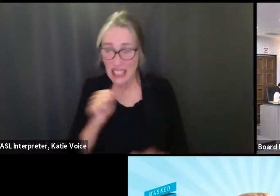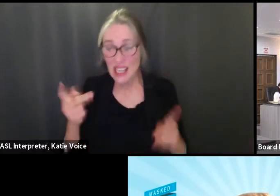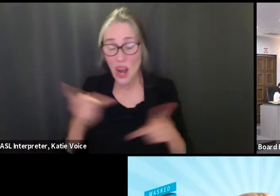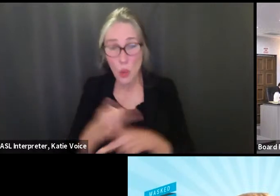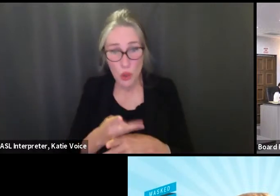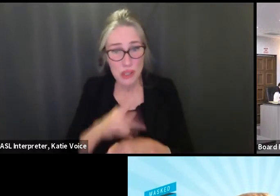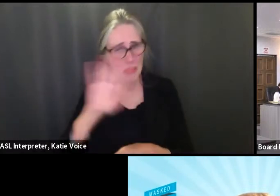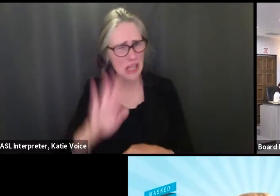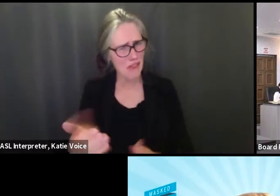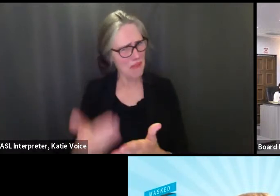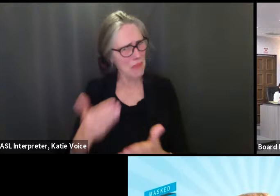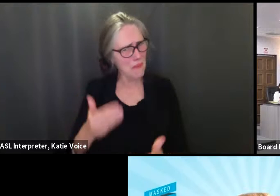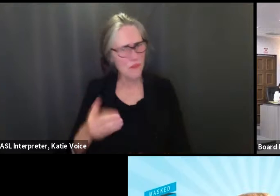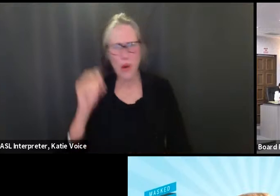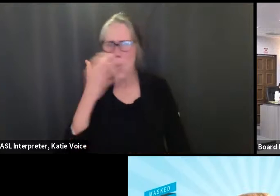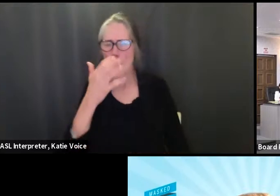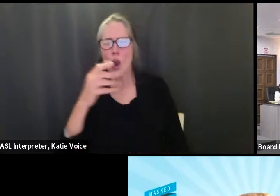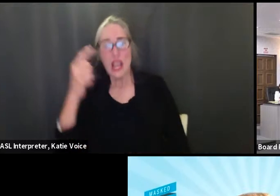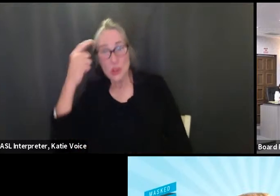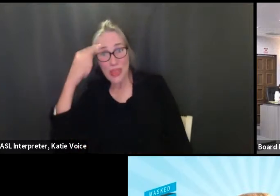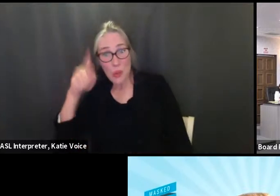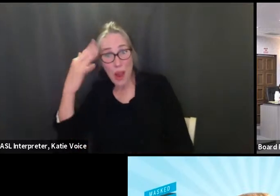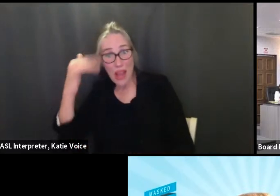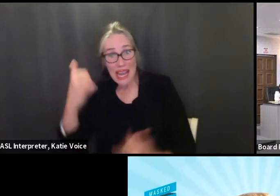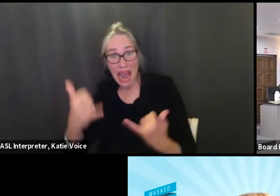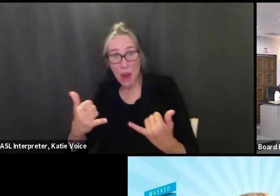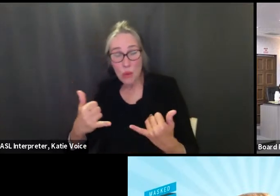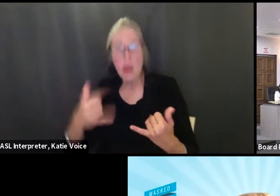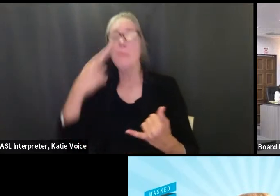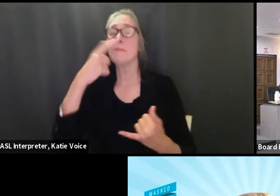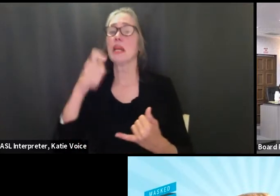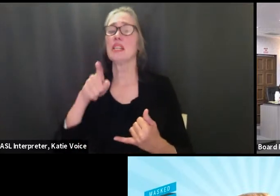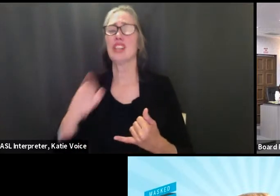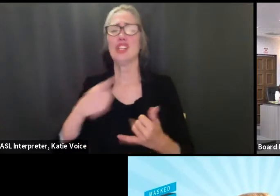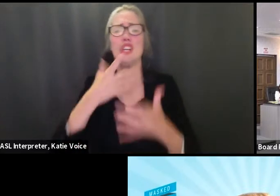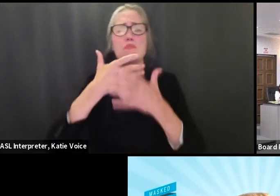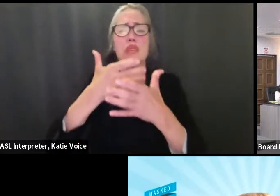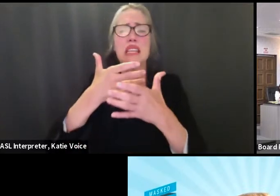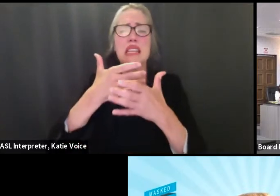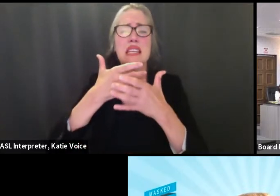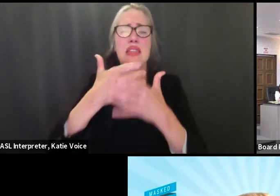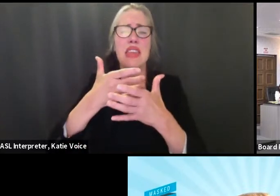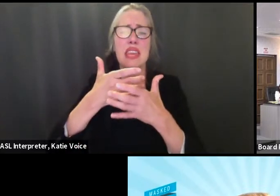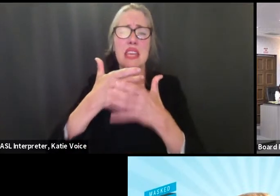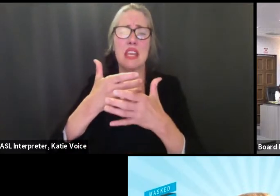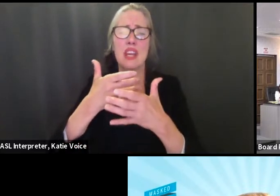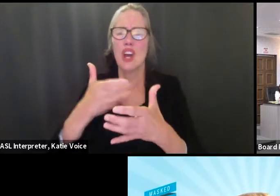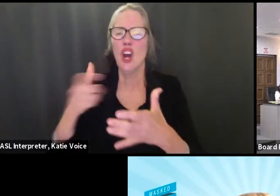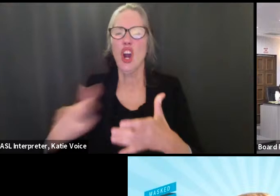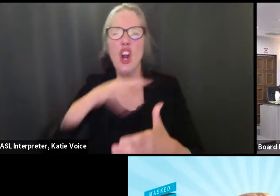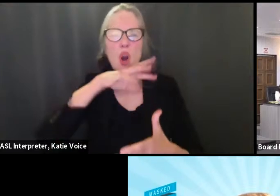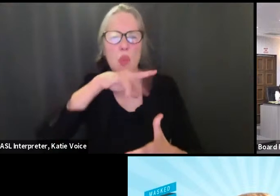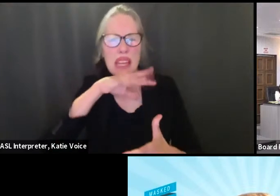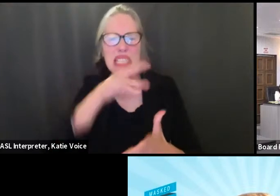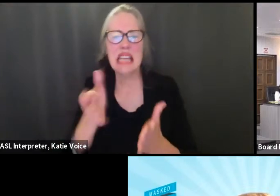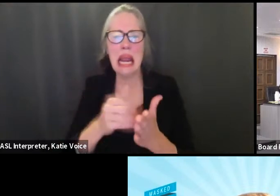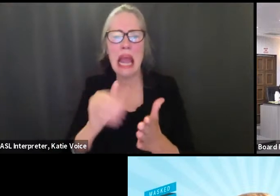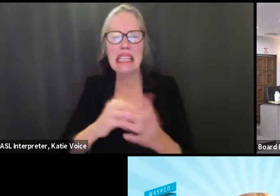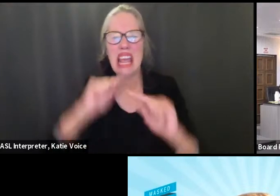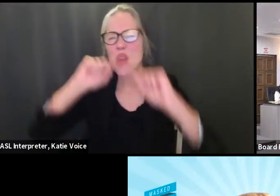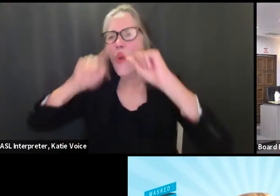had these issues before. And you know why she's having them now? Because she's breathing in her own waste over and over